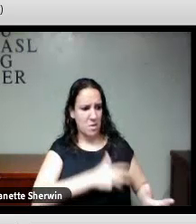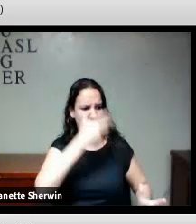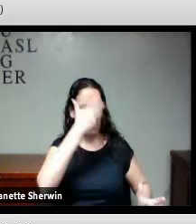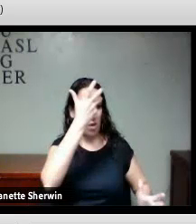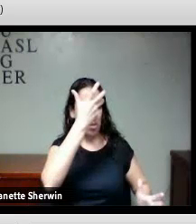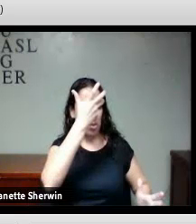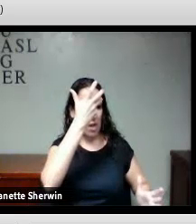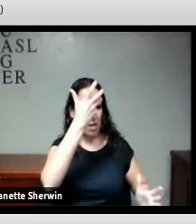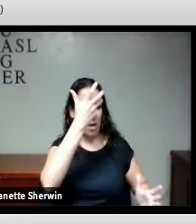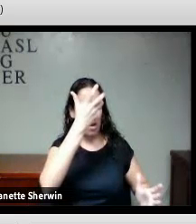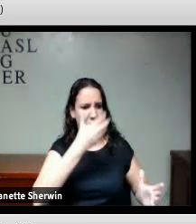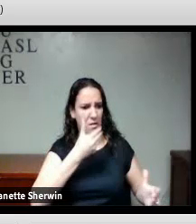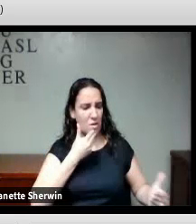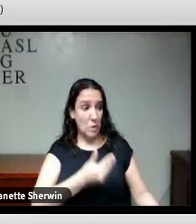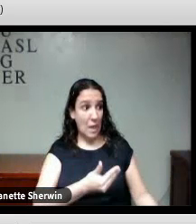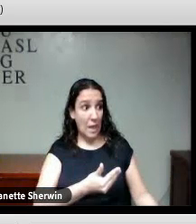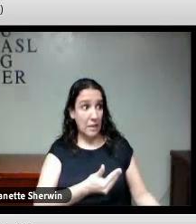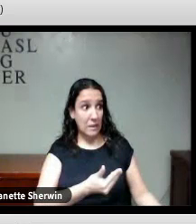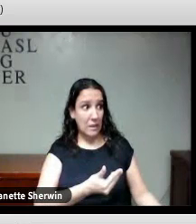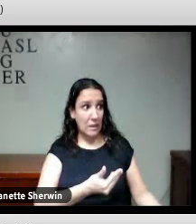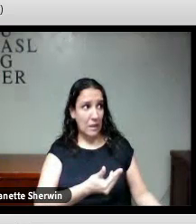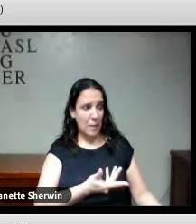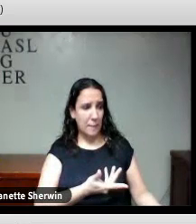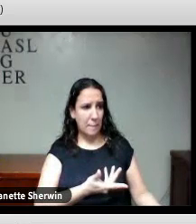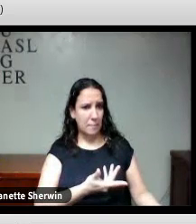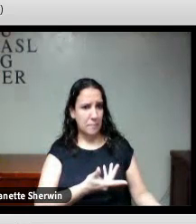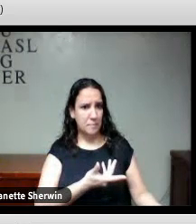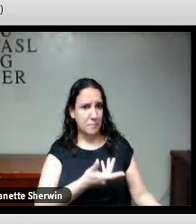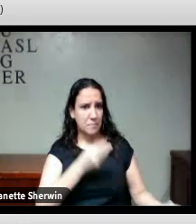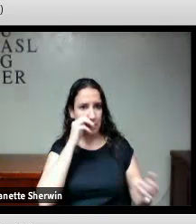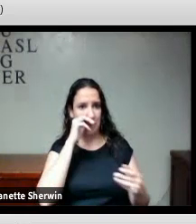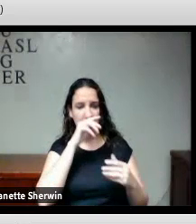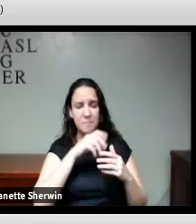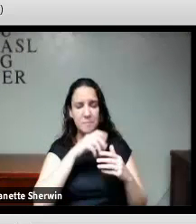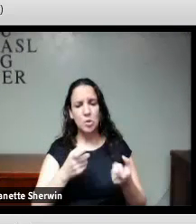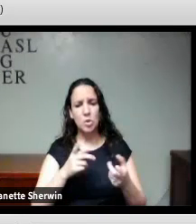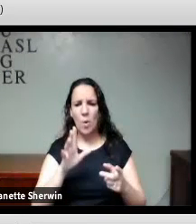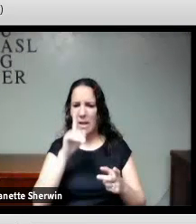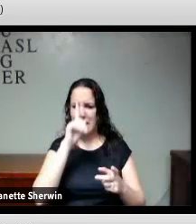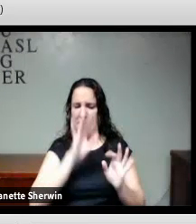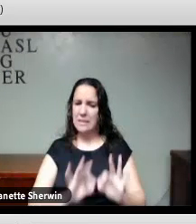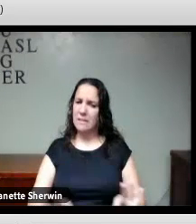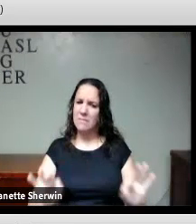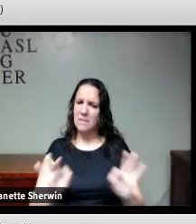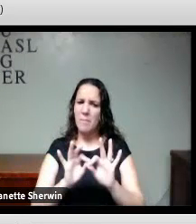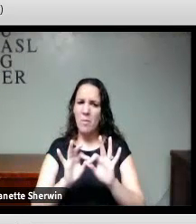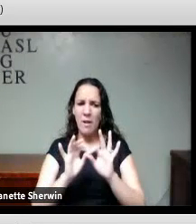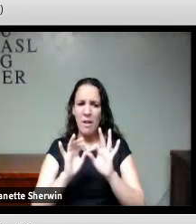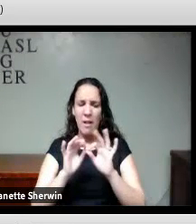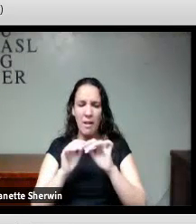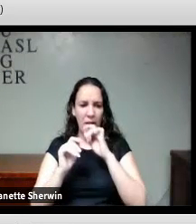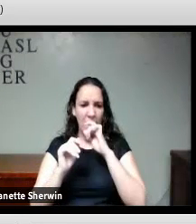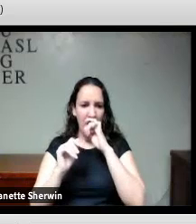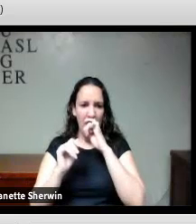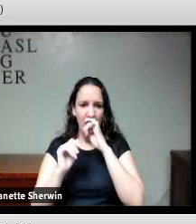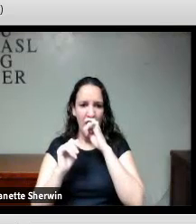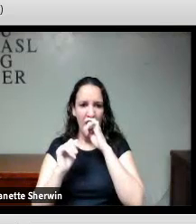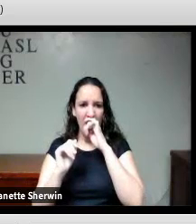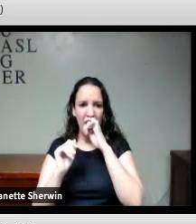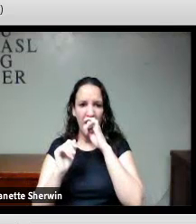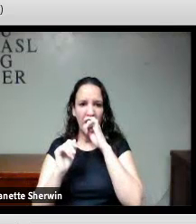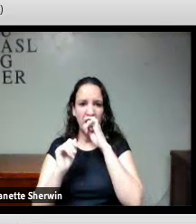getting thanked when they give away their money to somebody. So I think it's just one of those points where you can go above and beyond, where you can